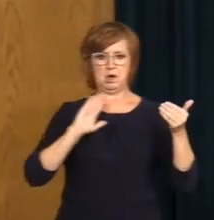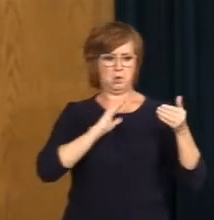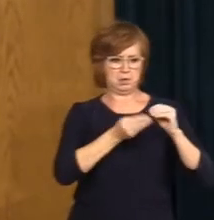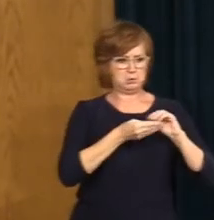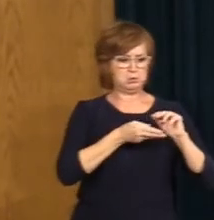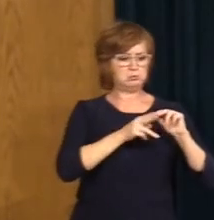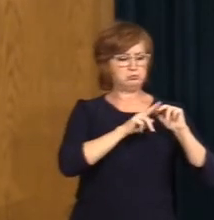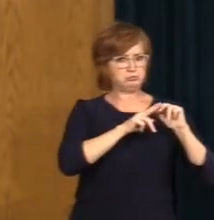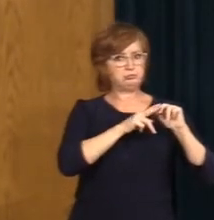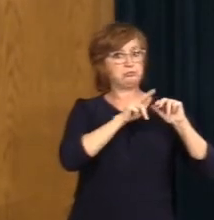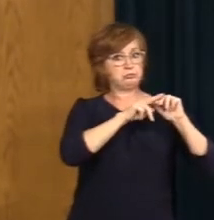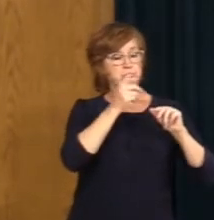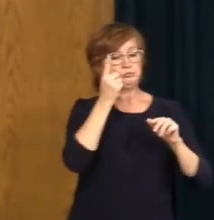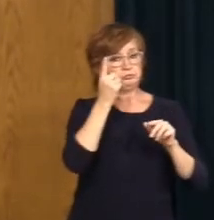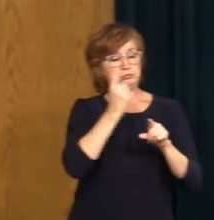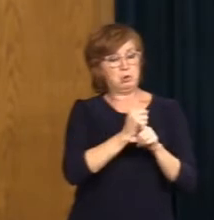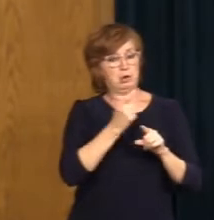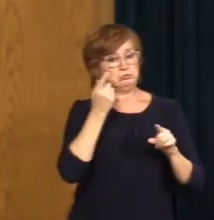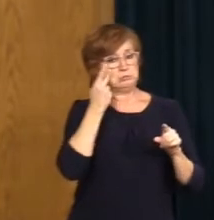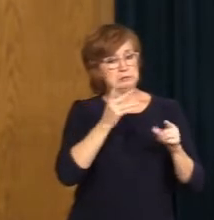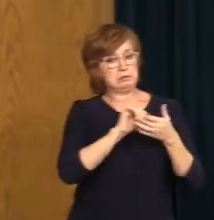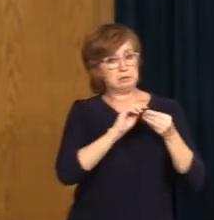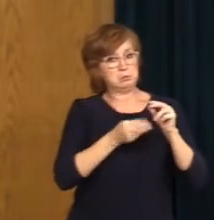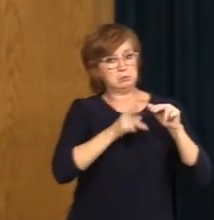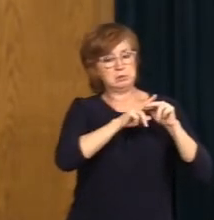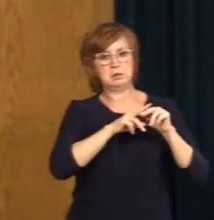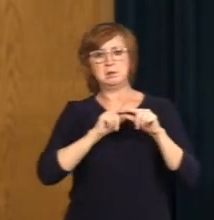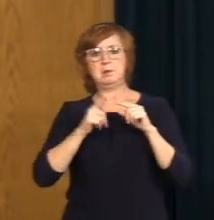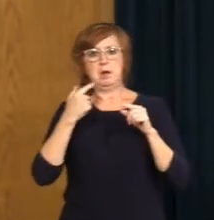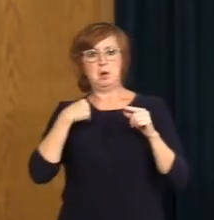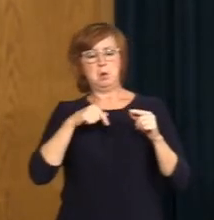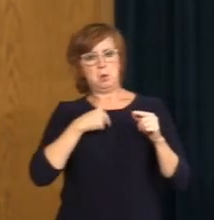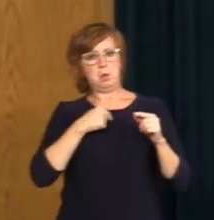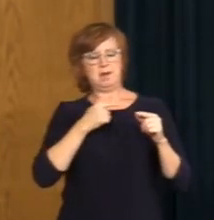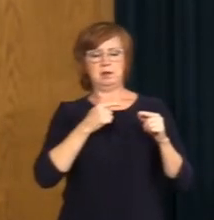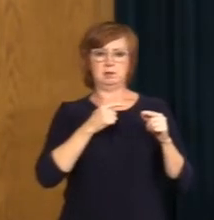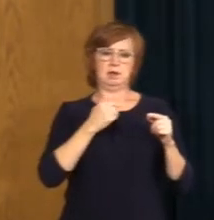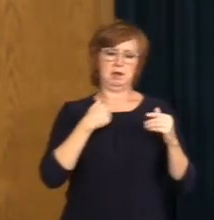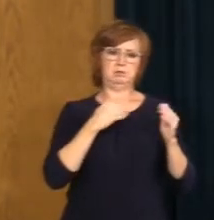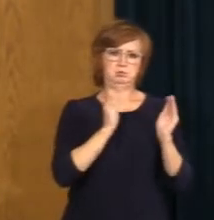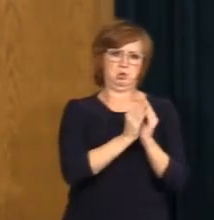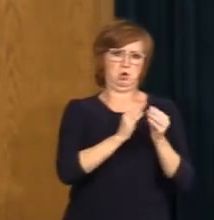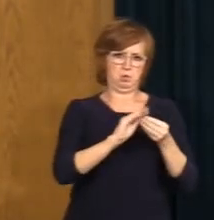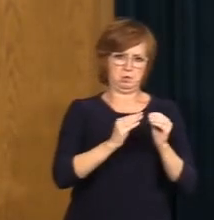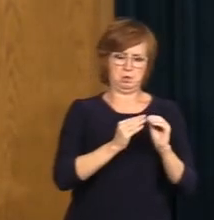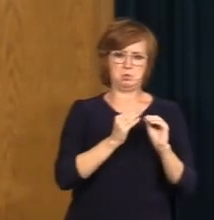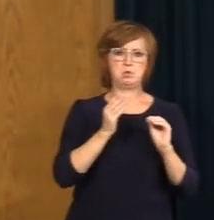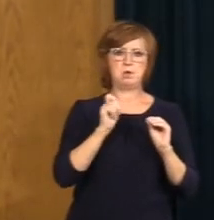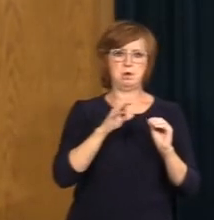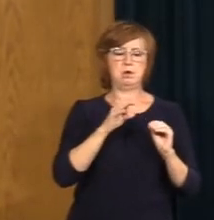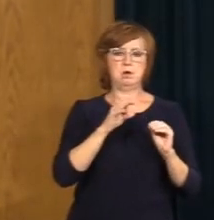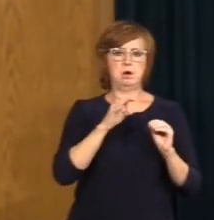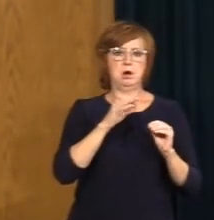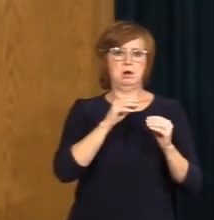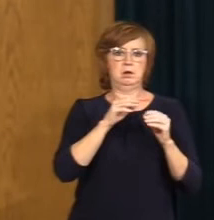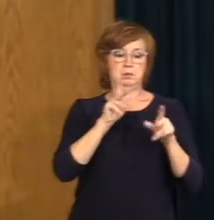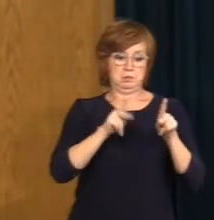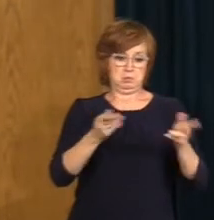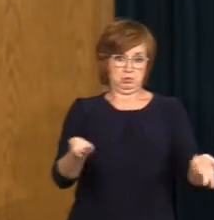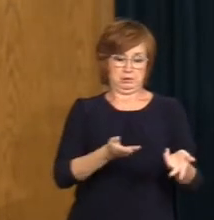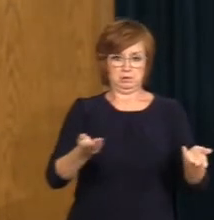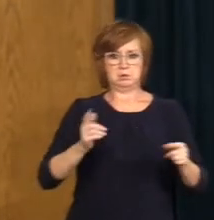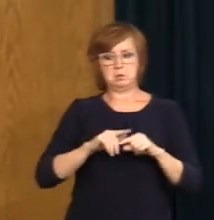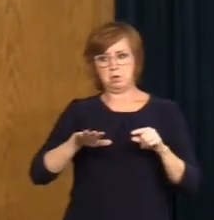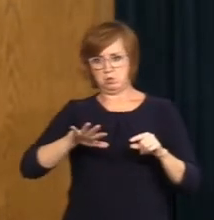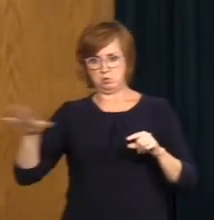but comparatively, after adjusting for population, we are not seeing the same surge that other parts of Canada